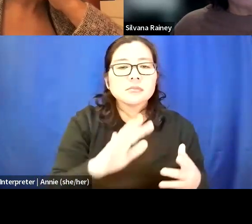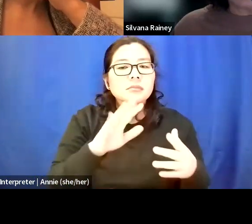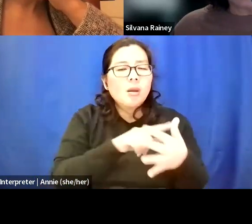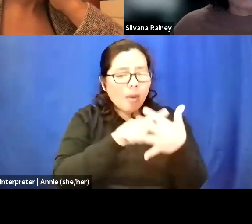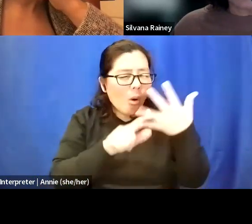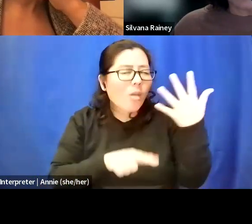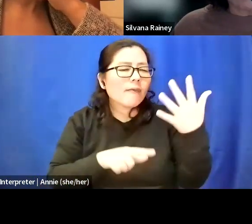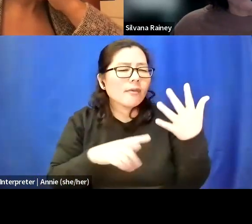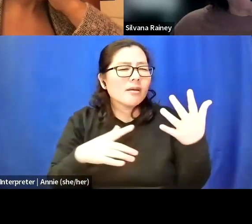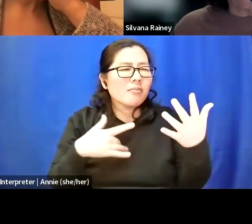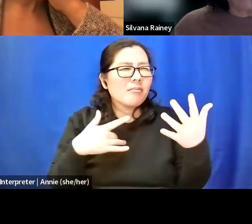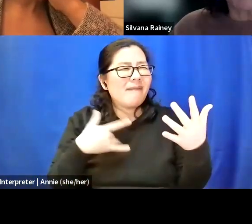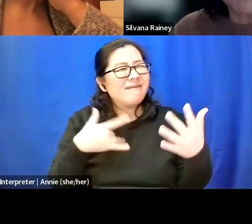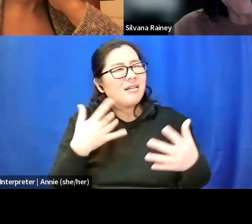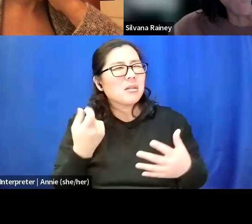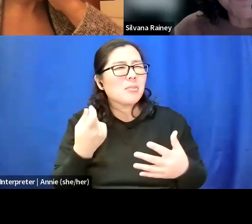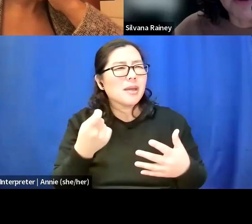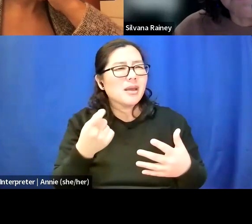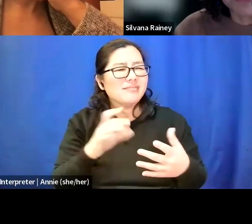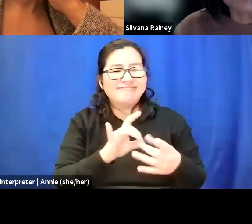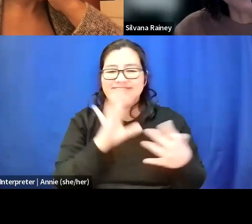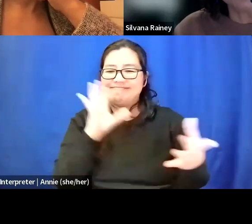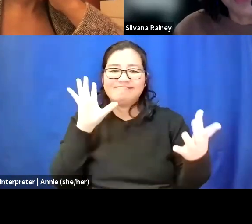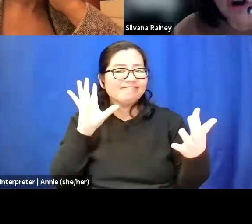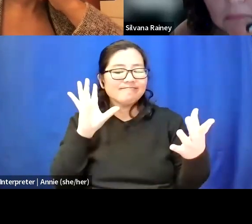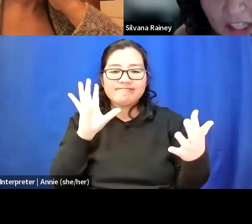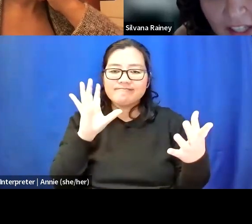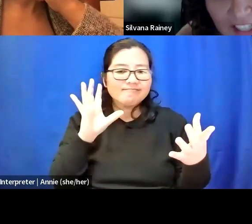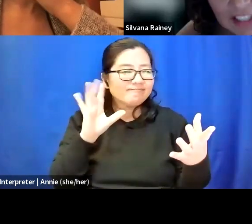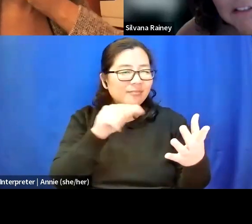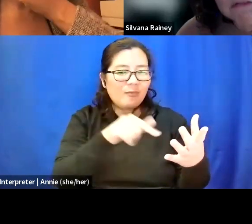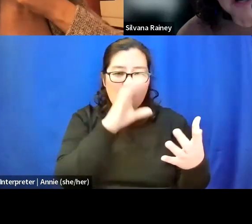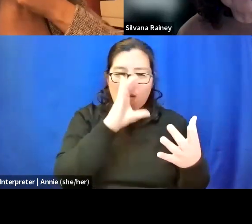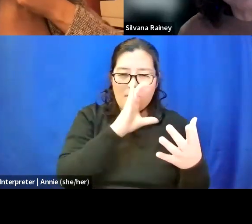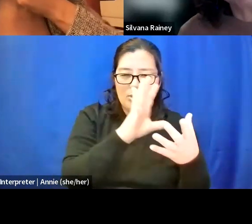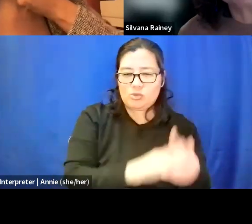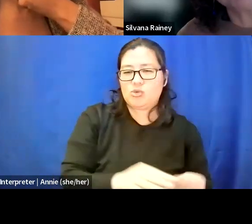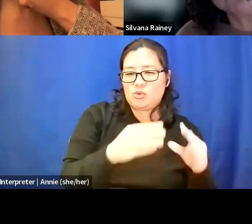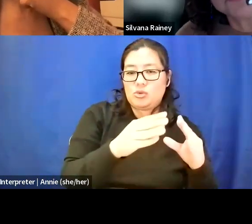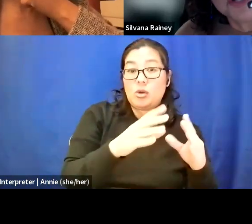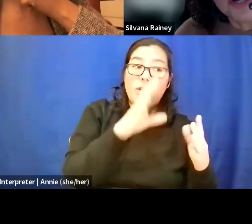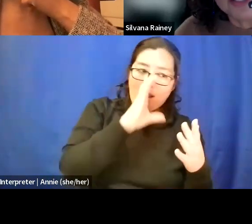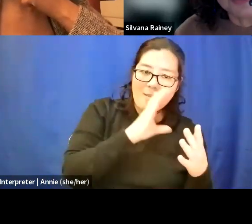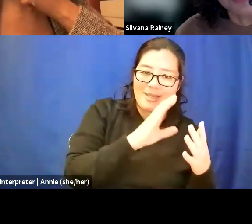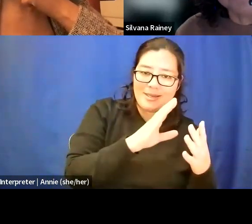bit like far away from the comic, far away